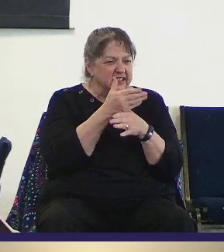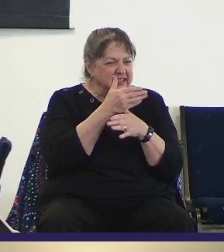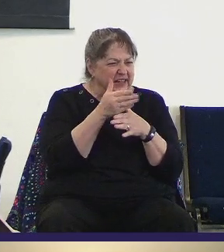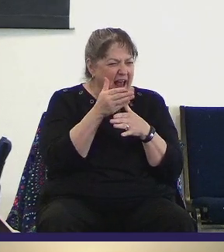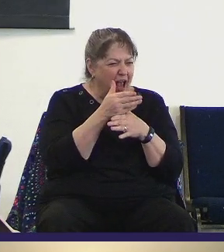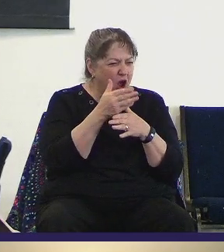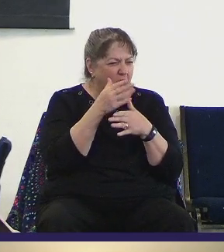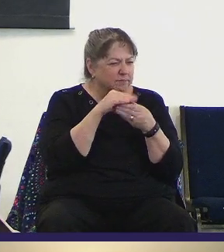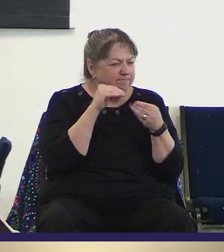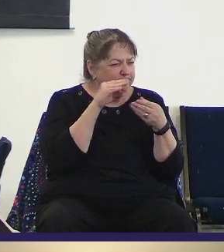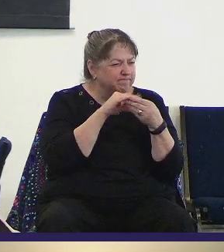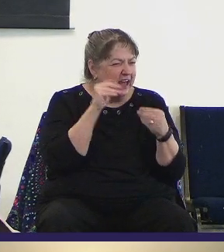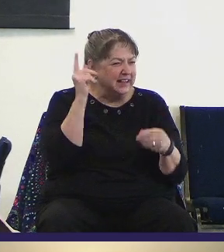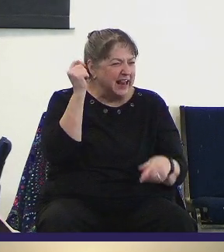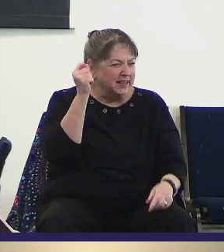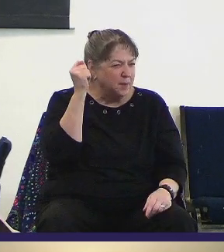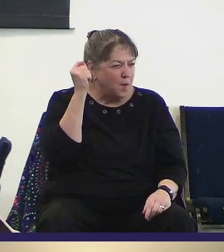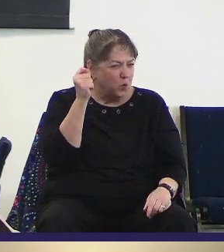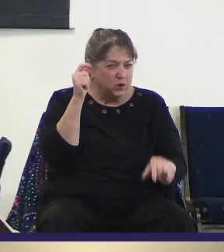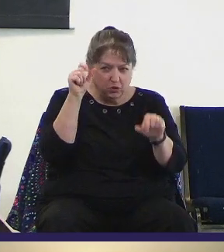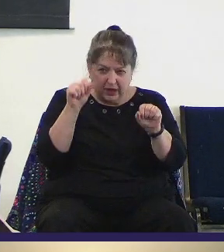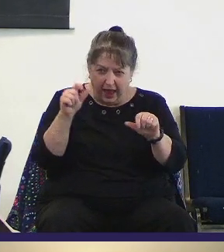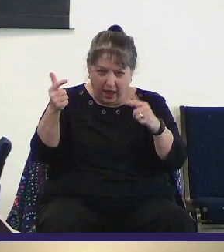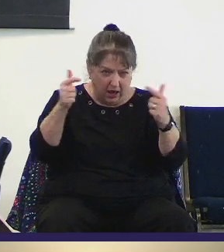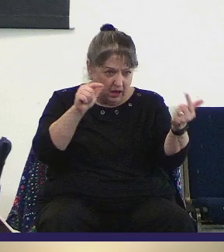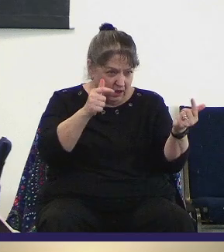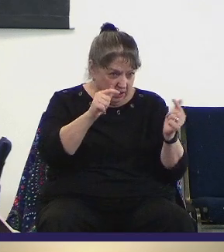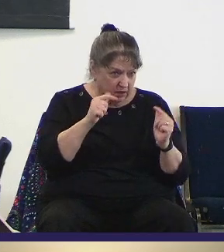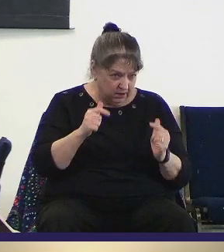or she needs to share. Amen.